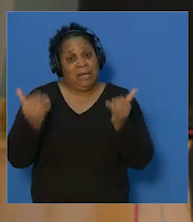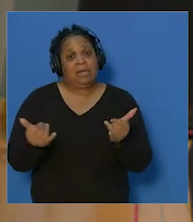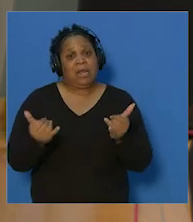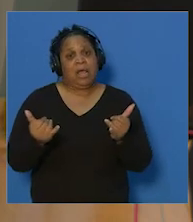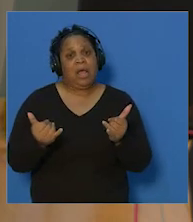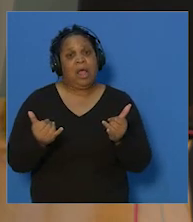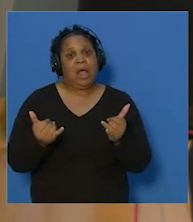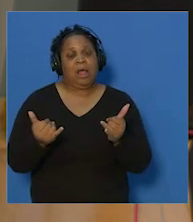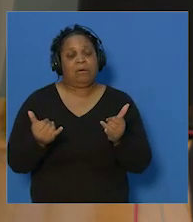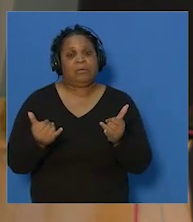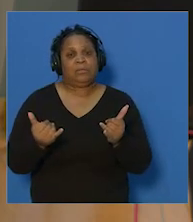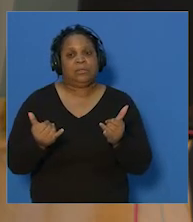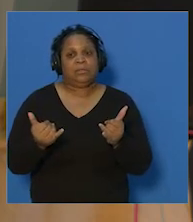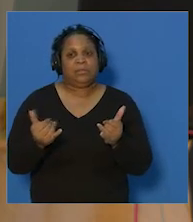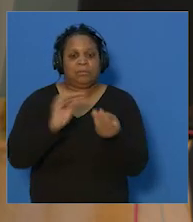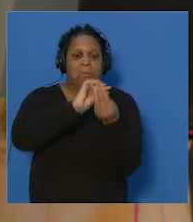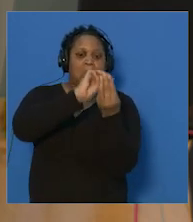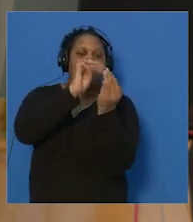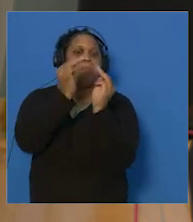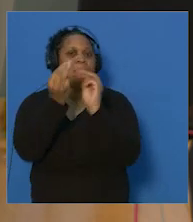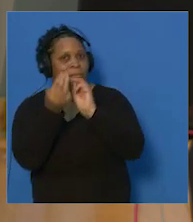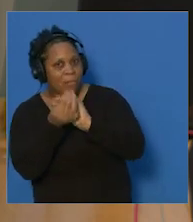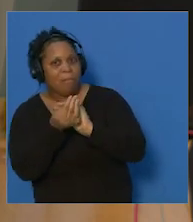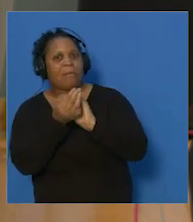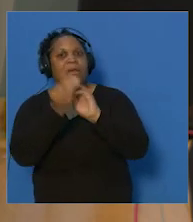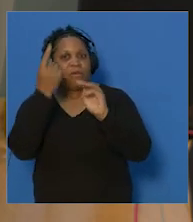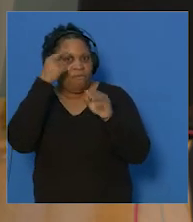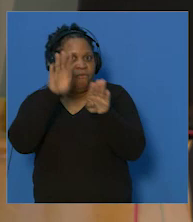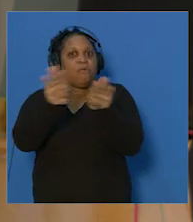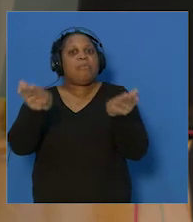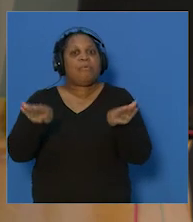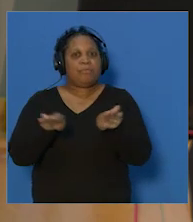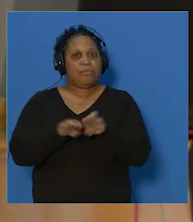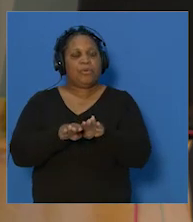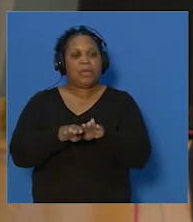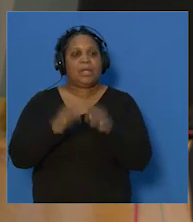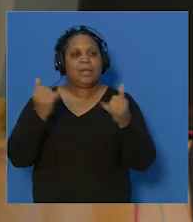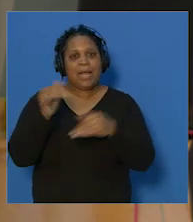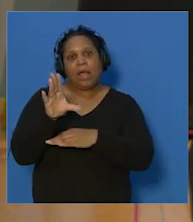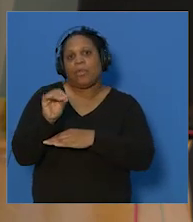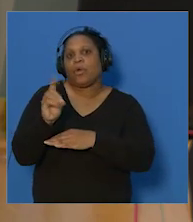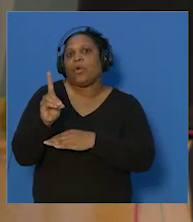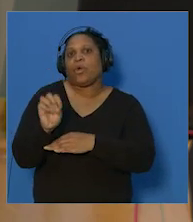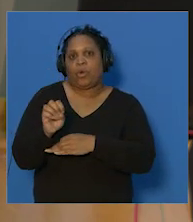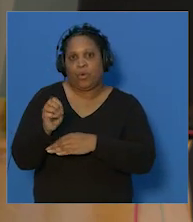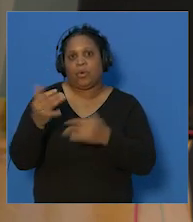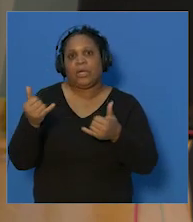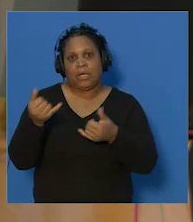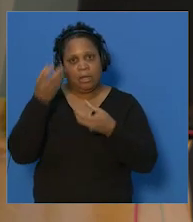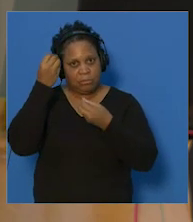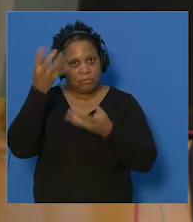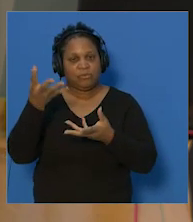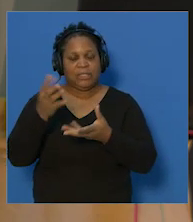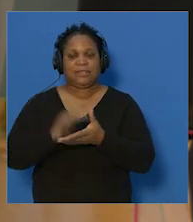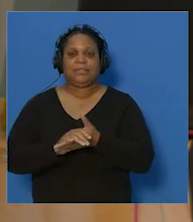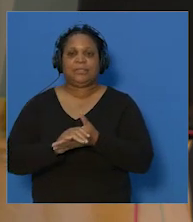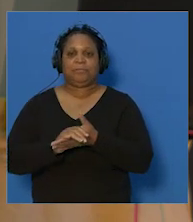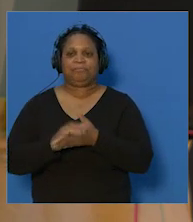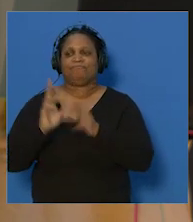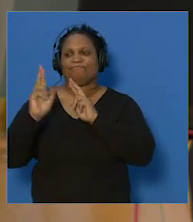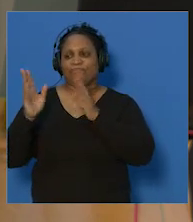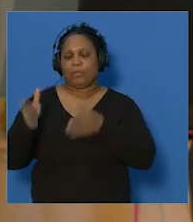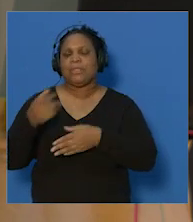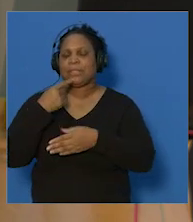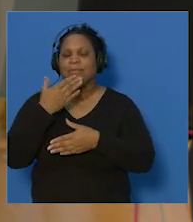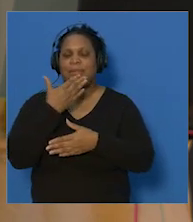being Bermudianized, so to speak, by those individuals that I've spoken about now that the code has been released. Thank you.